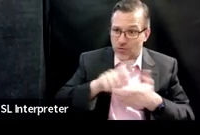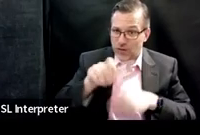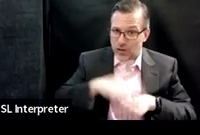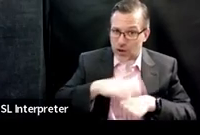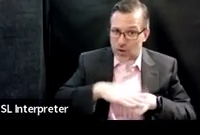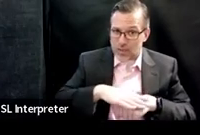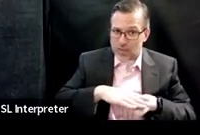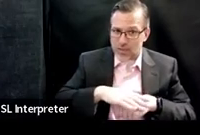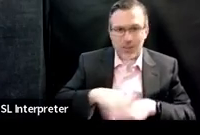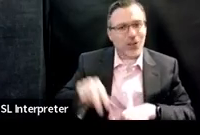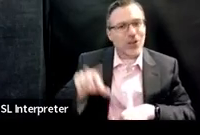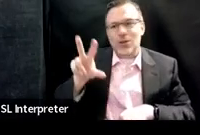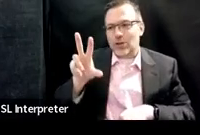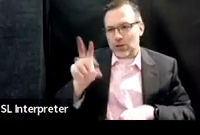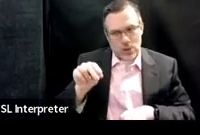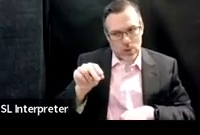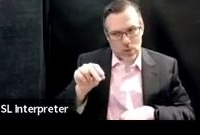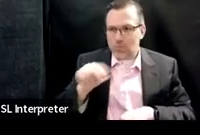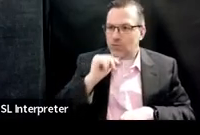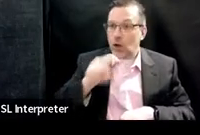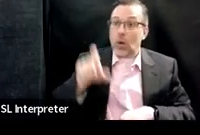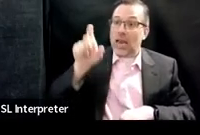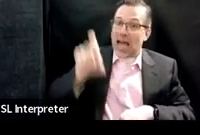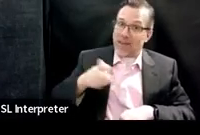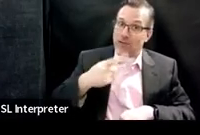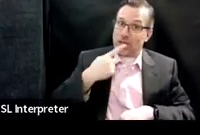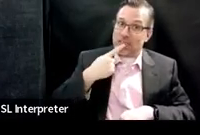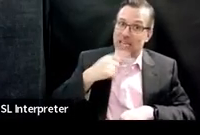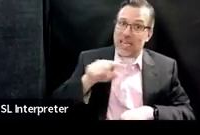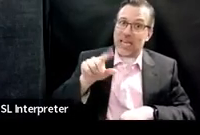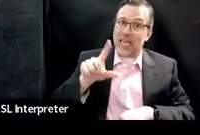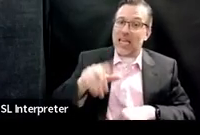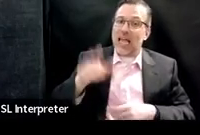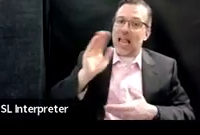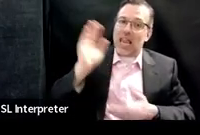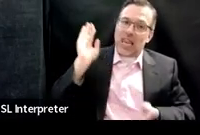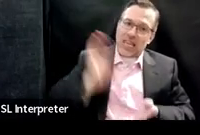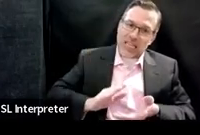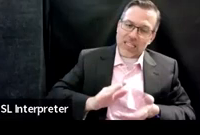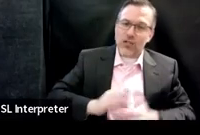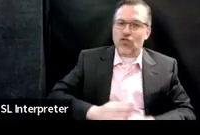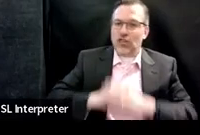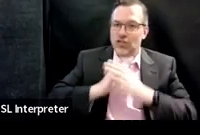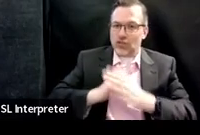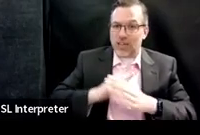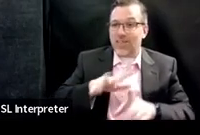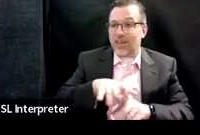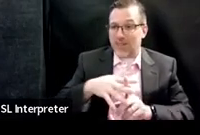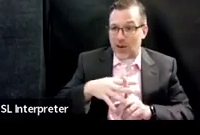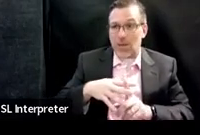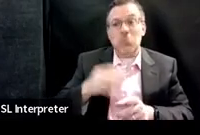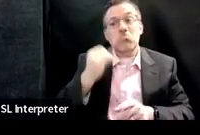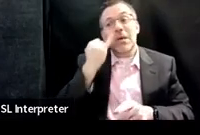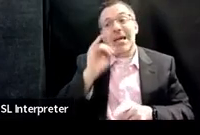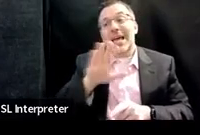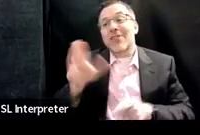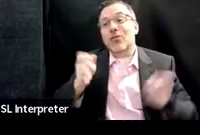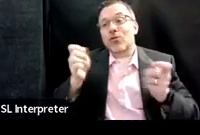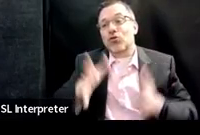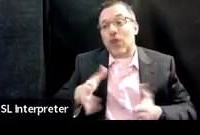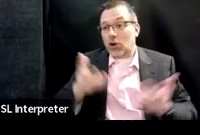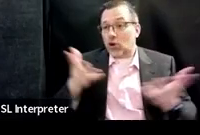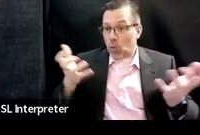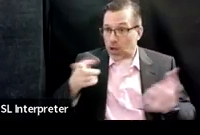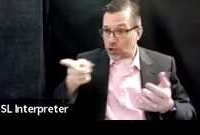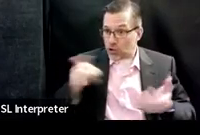that's a no. We don't look for those words specifically. They don't need to be there. But if your director wants you to use those words, then